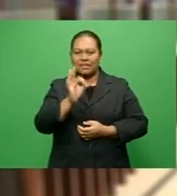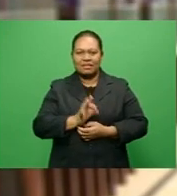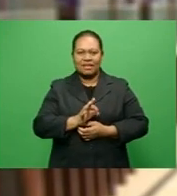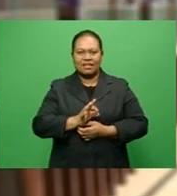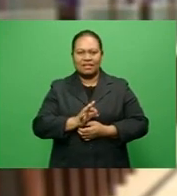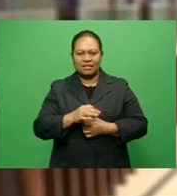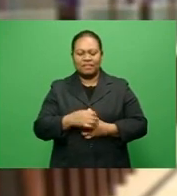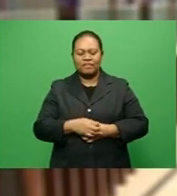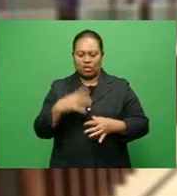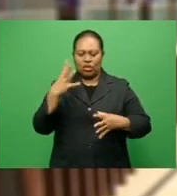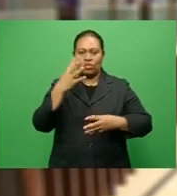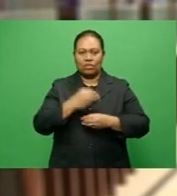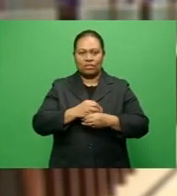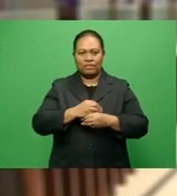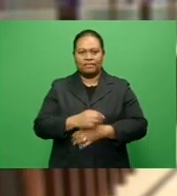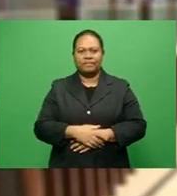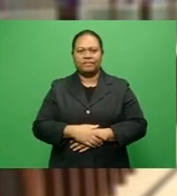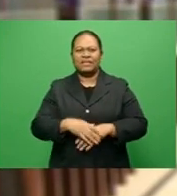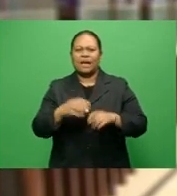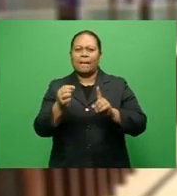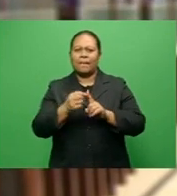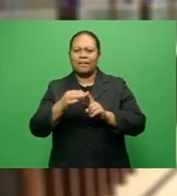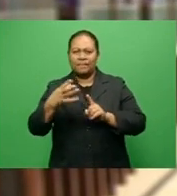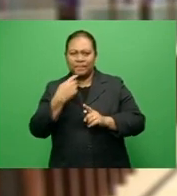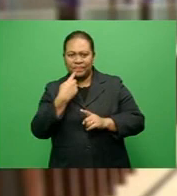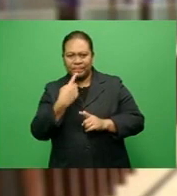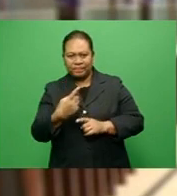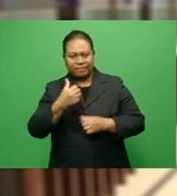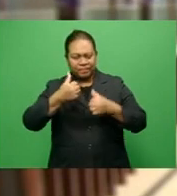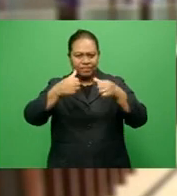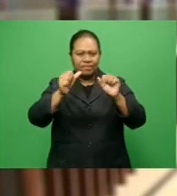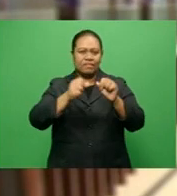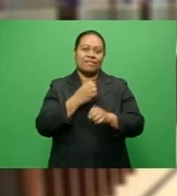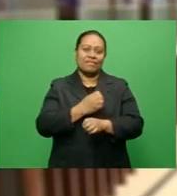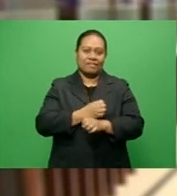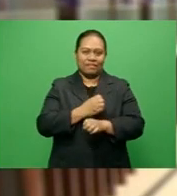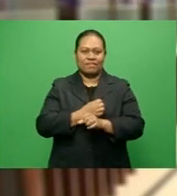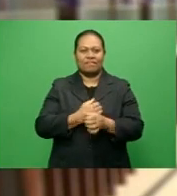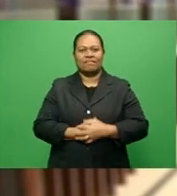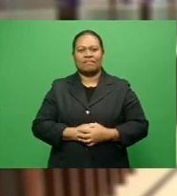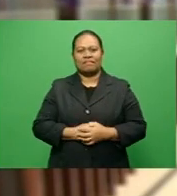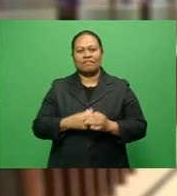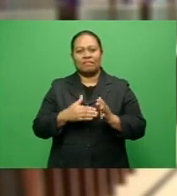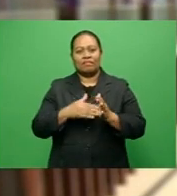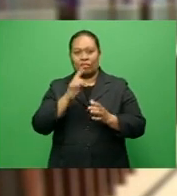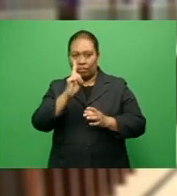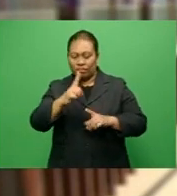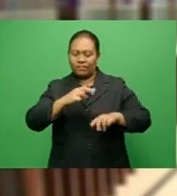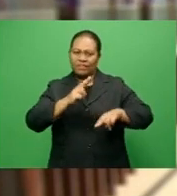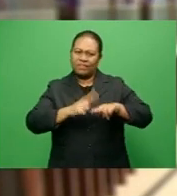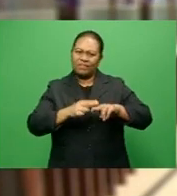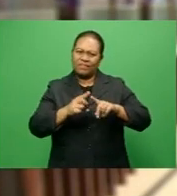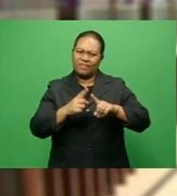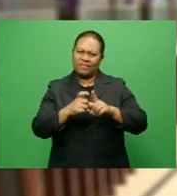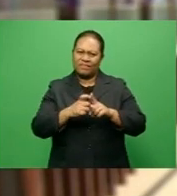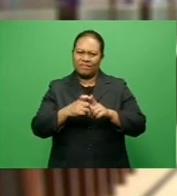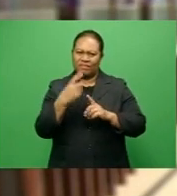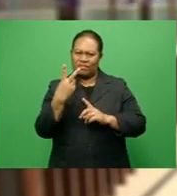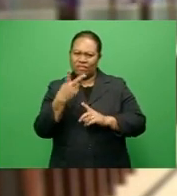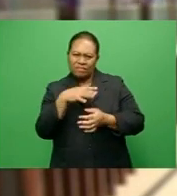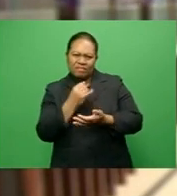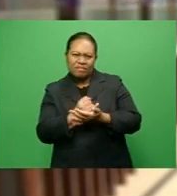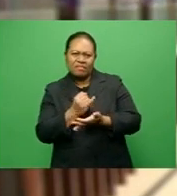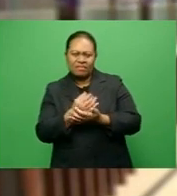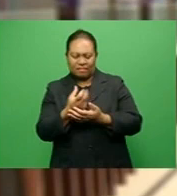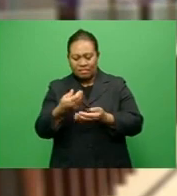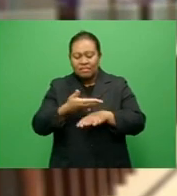inflation on average. Powell's remarks on achieving full employment, one of Fed's dual mandates, came as new